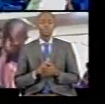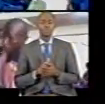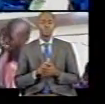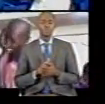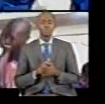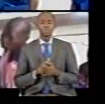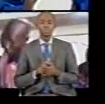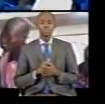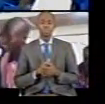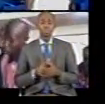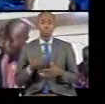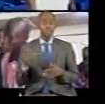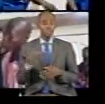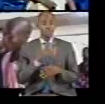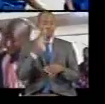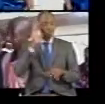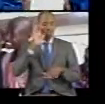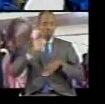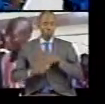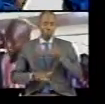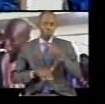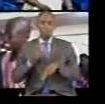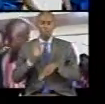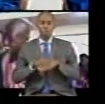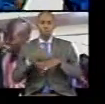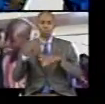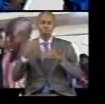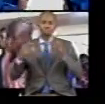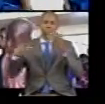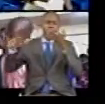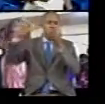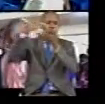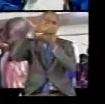You will walk on the storms of life.